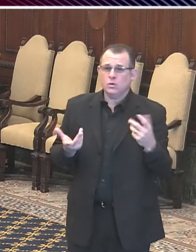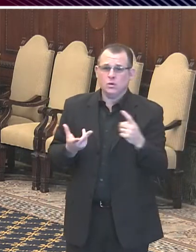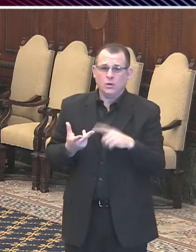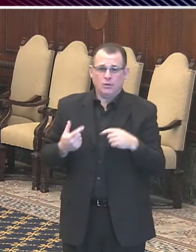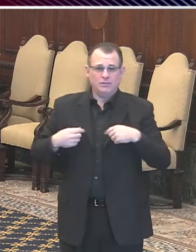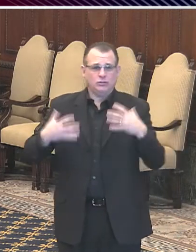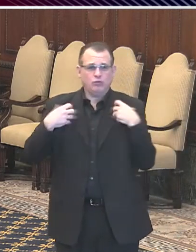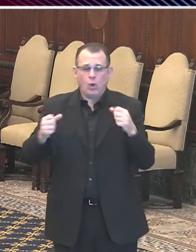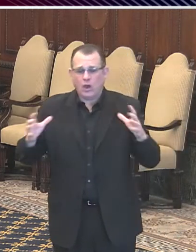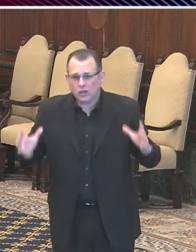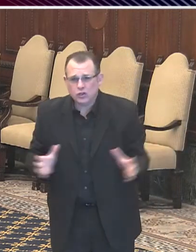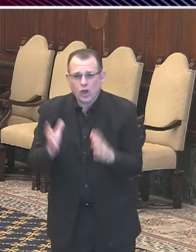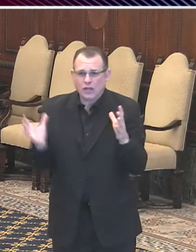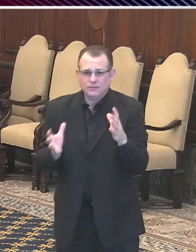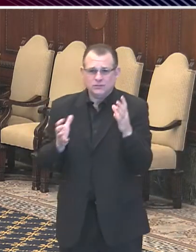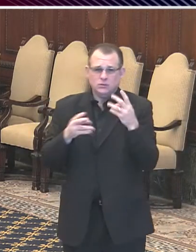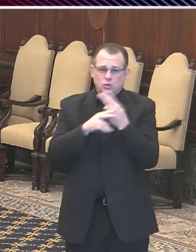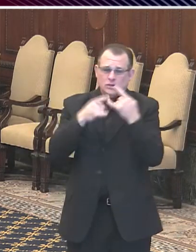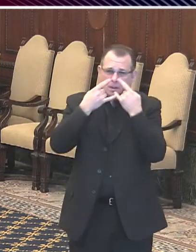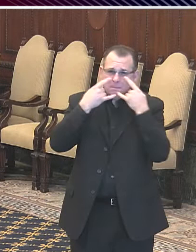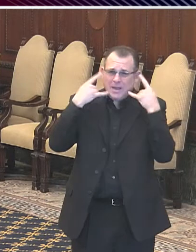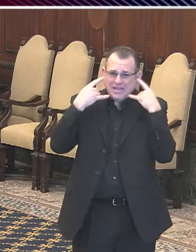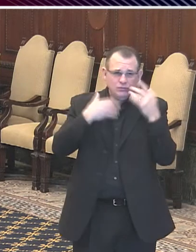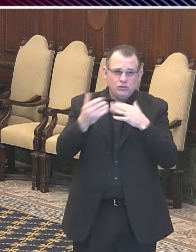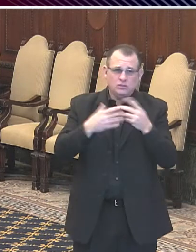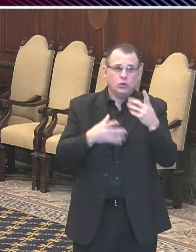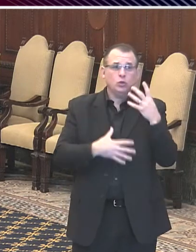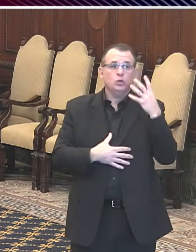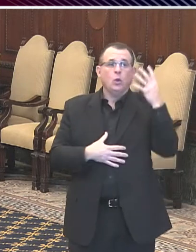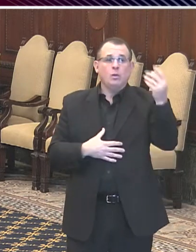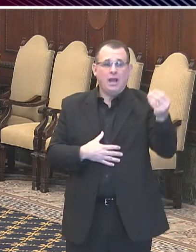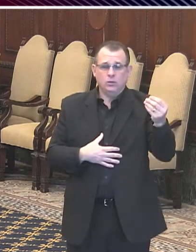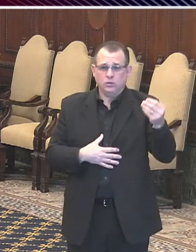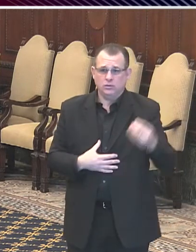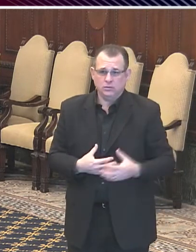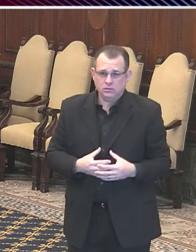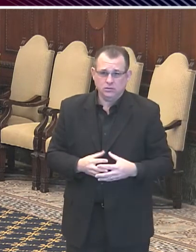that people wear a mask when they're in those transit vehicles.